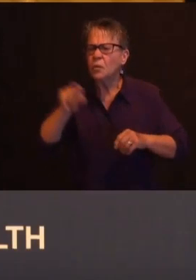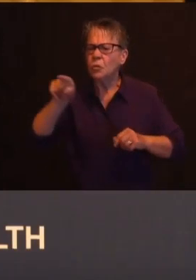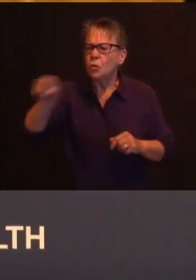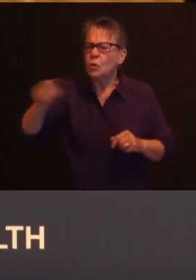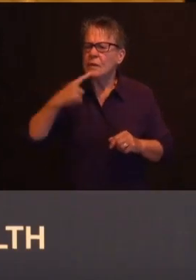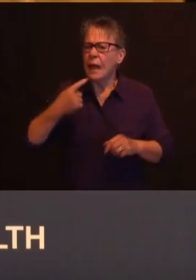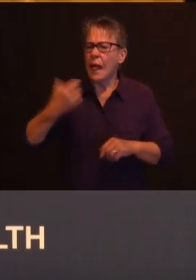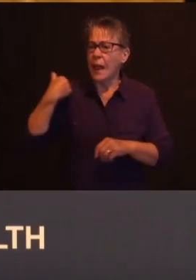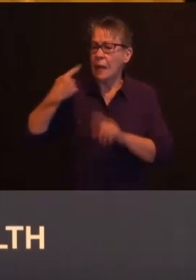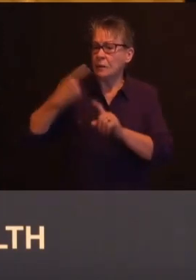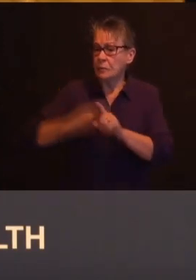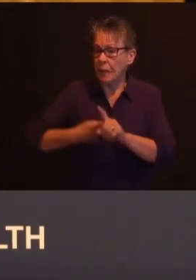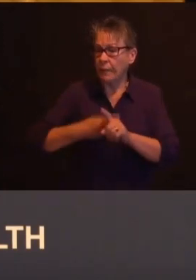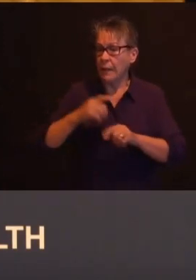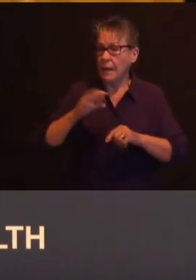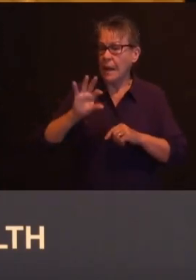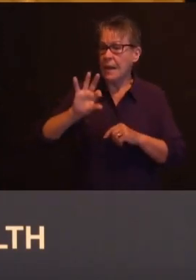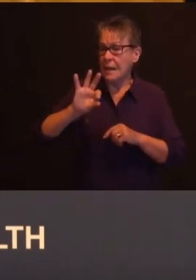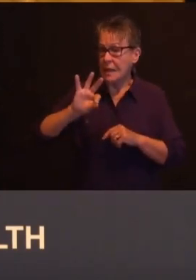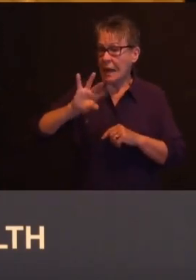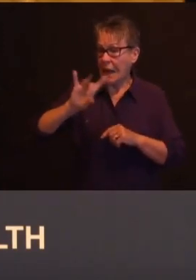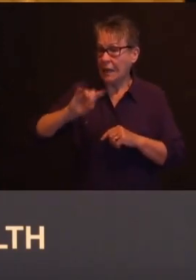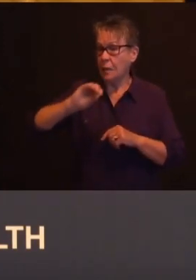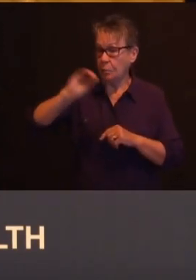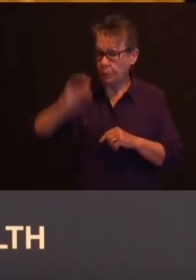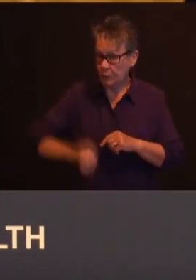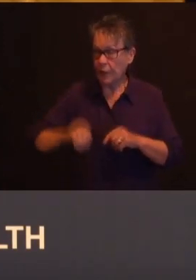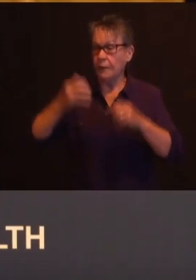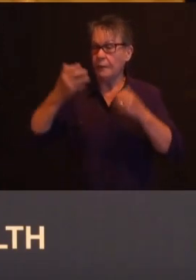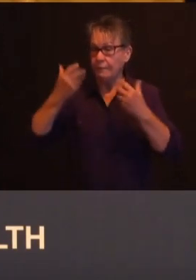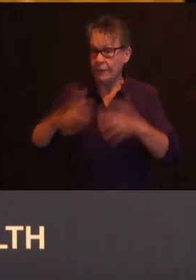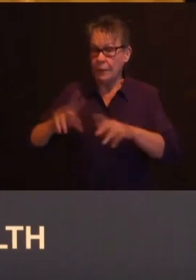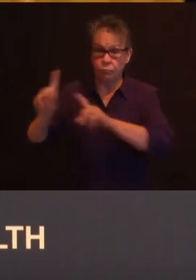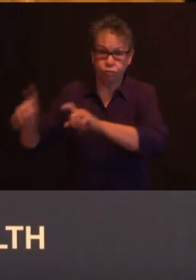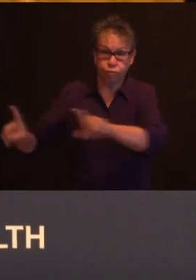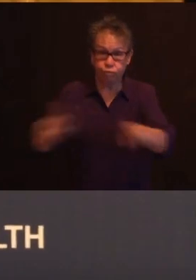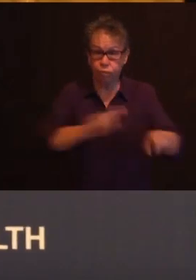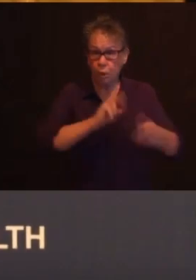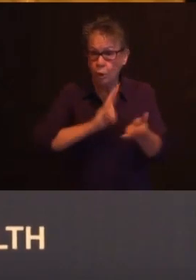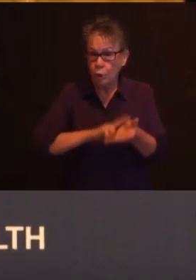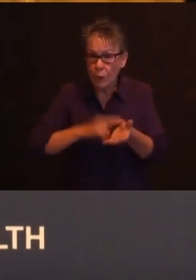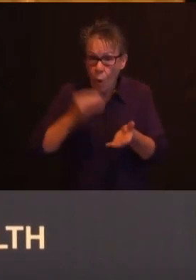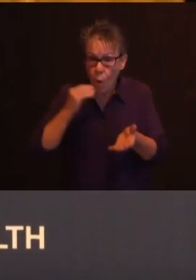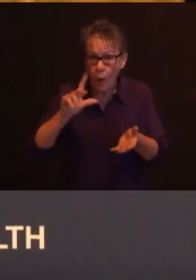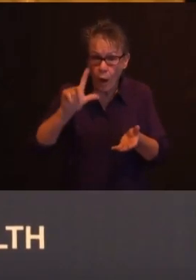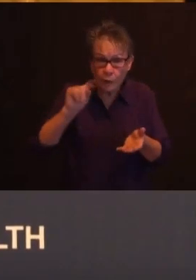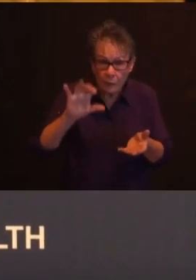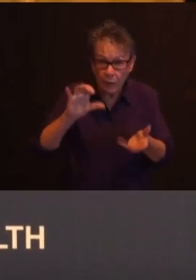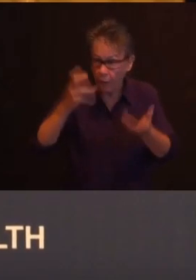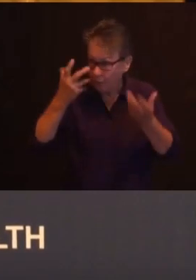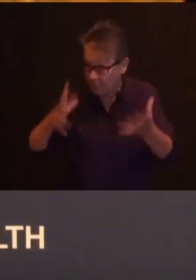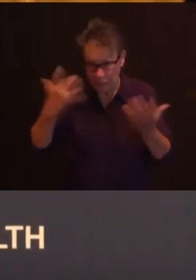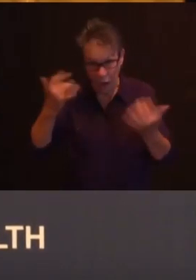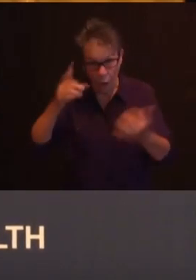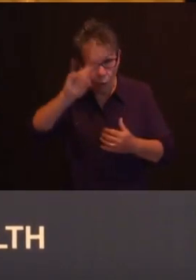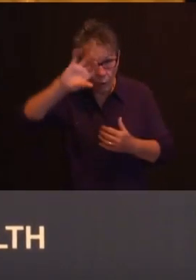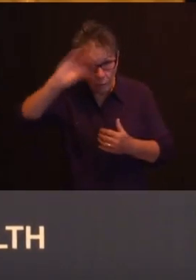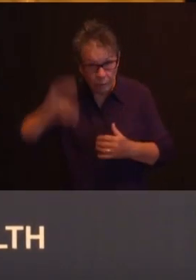want to check back up on that, see if there's 100% compliance and whether that will be regular testing. So I think